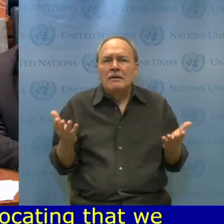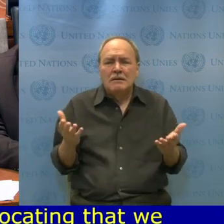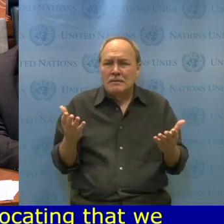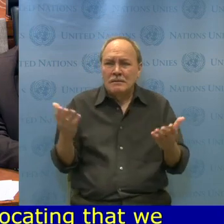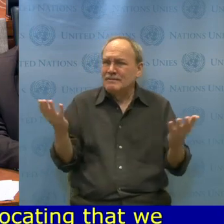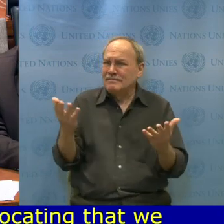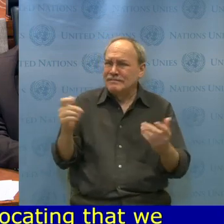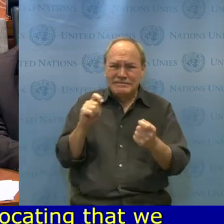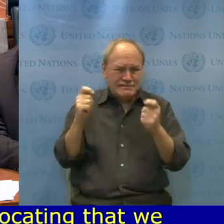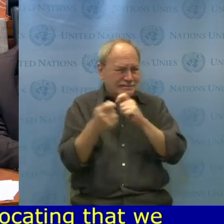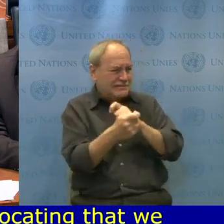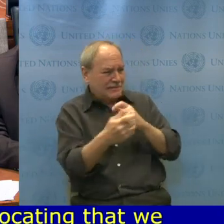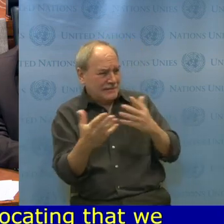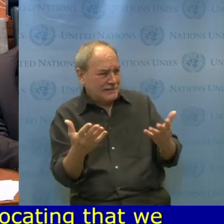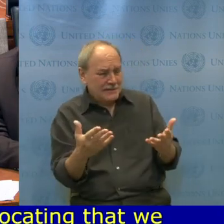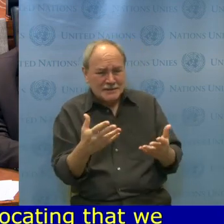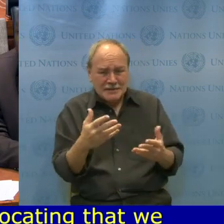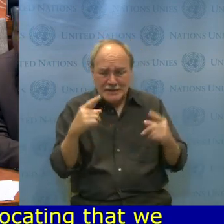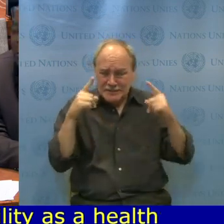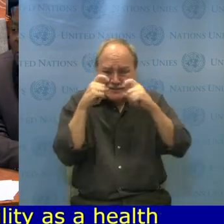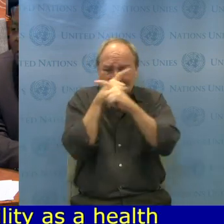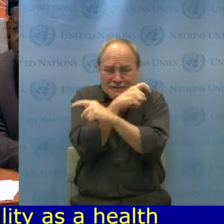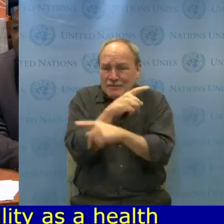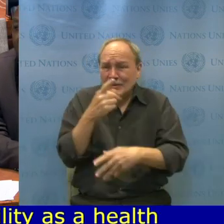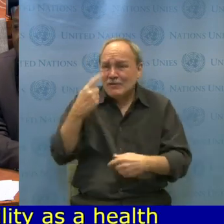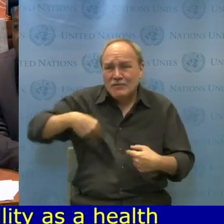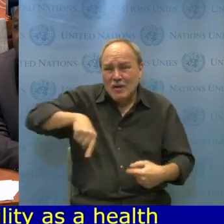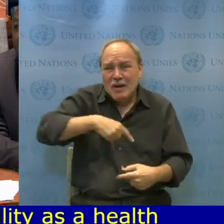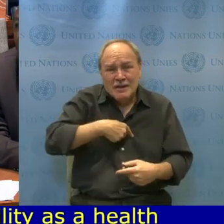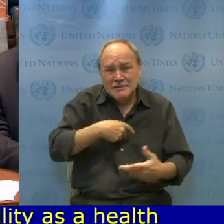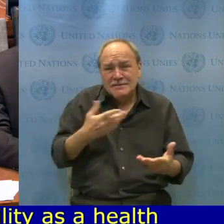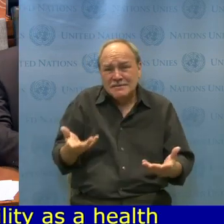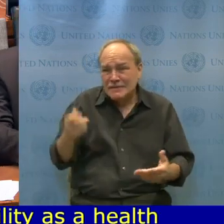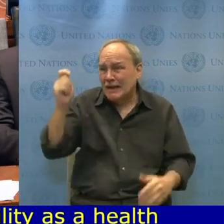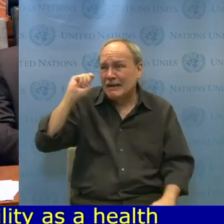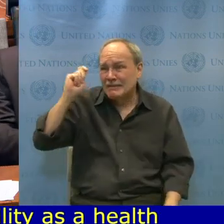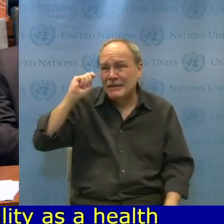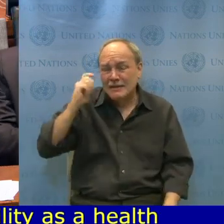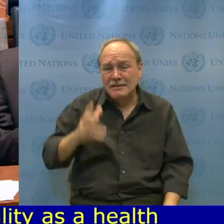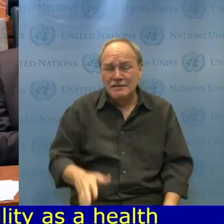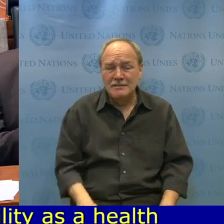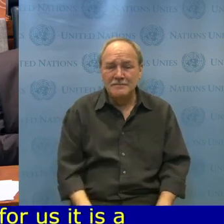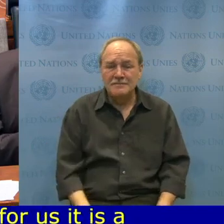it seems there is a contradiction. Thank you very much, Madam Speaker.